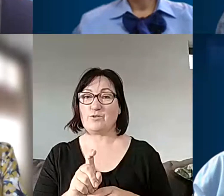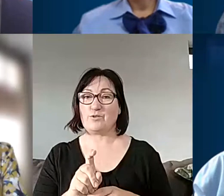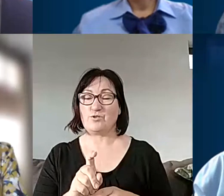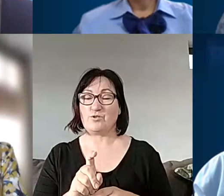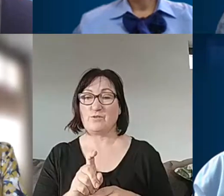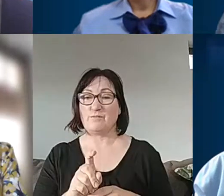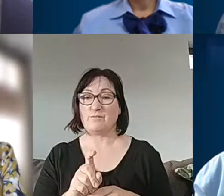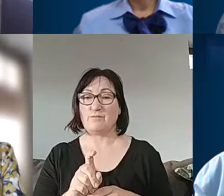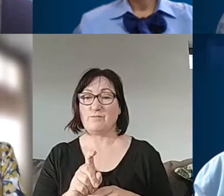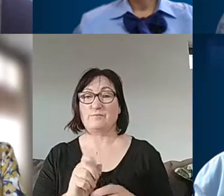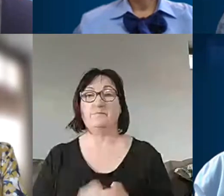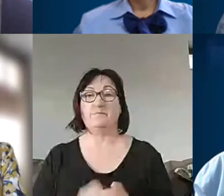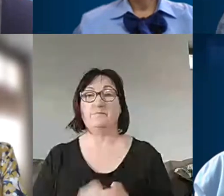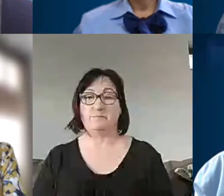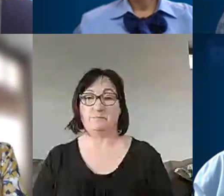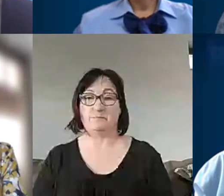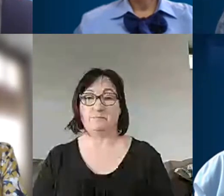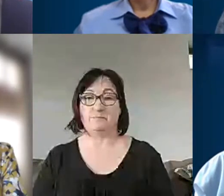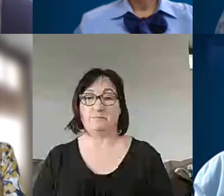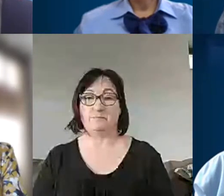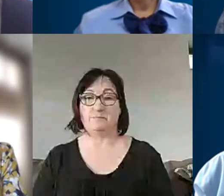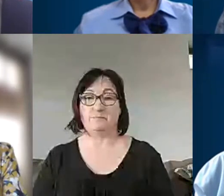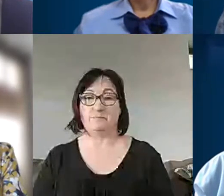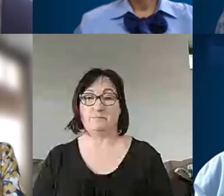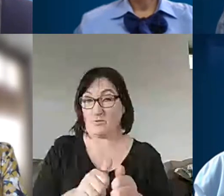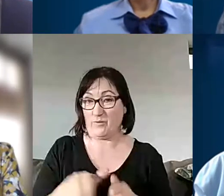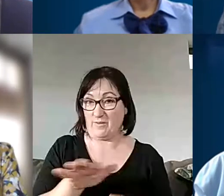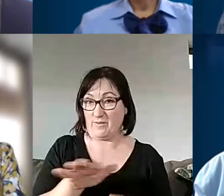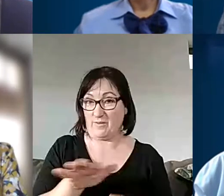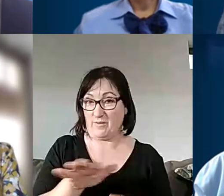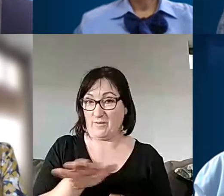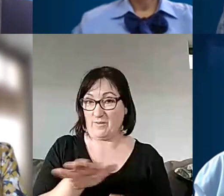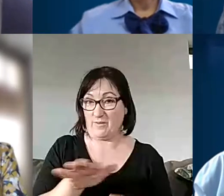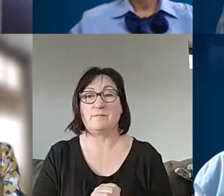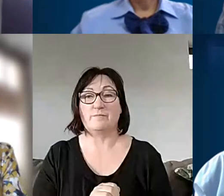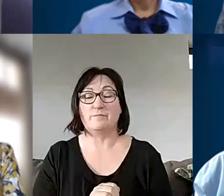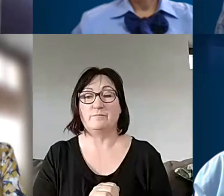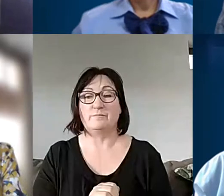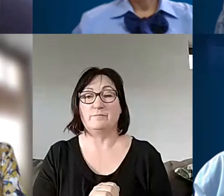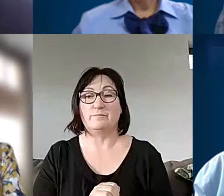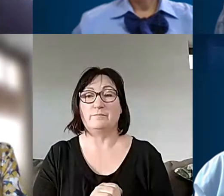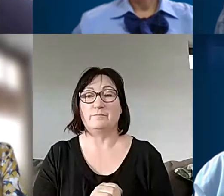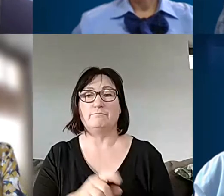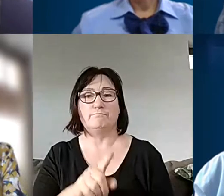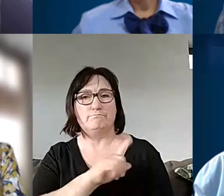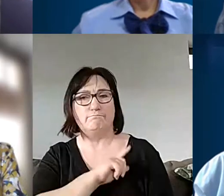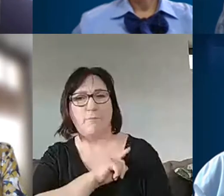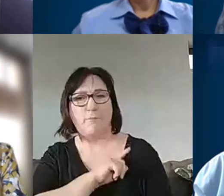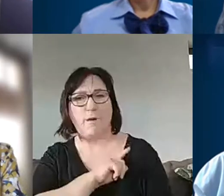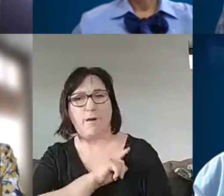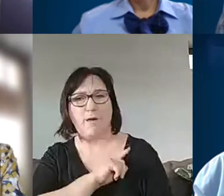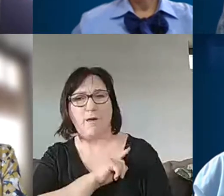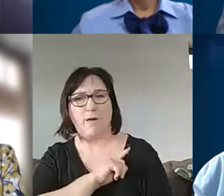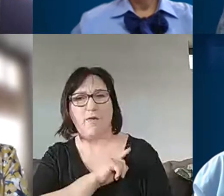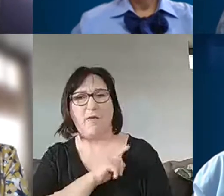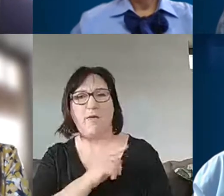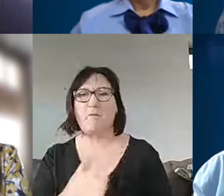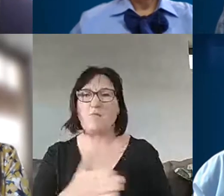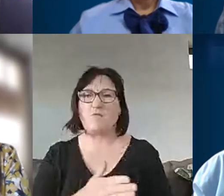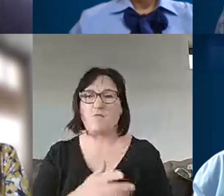from those who joined us. The first one, Jolene, this one I'll give to you. Why do you pay provisional tax twice a year?